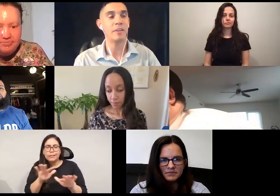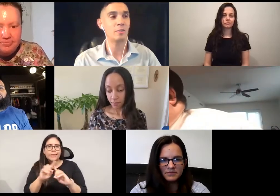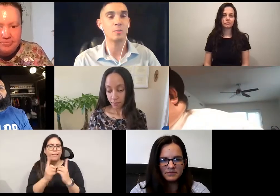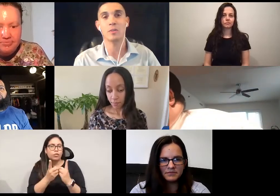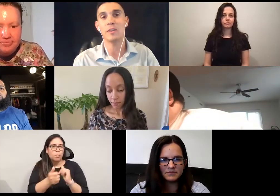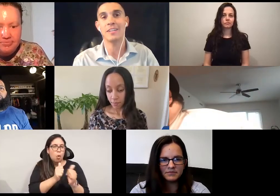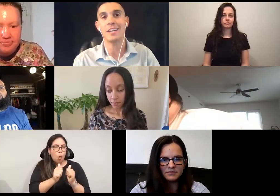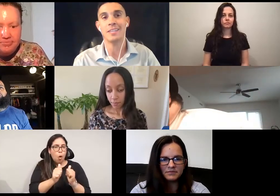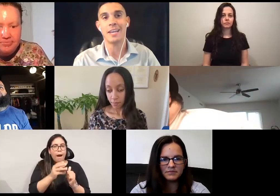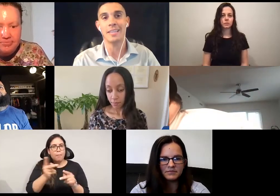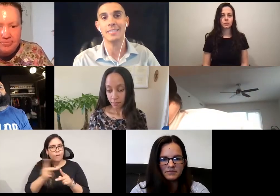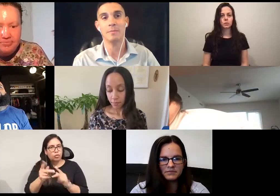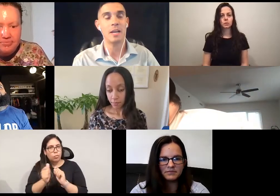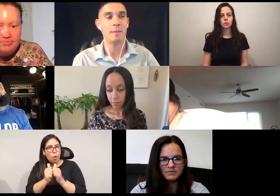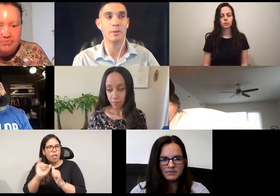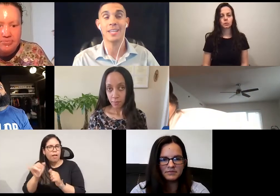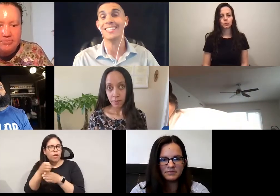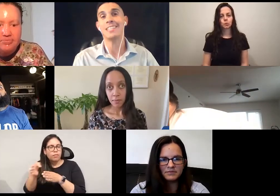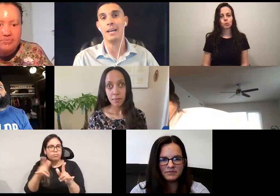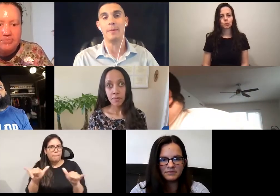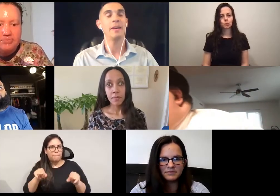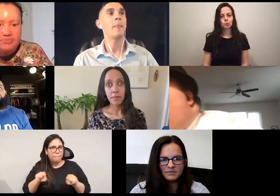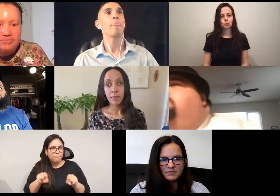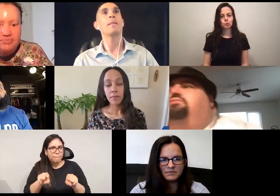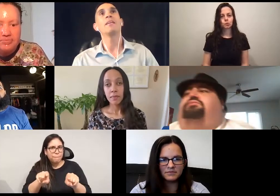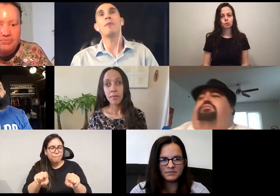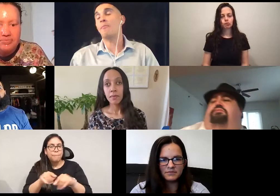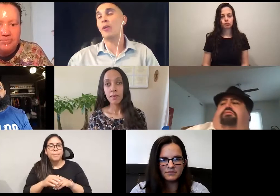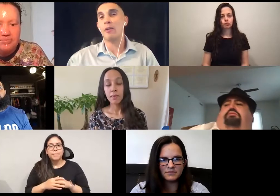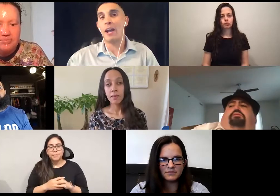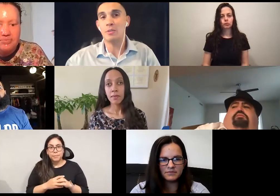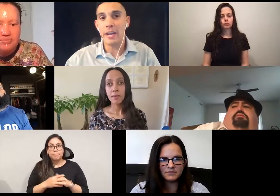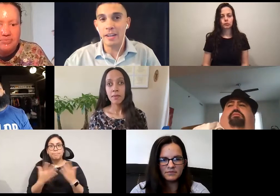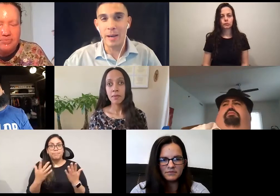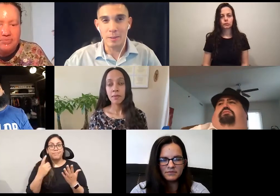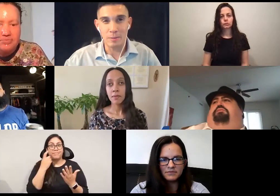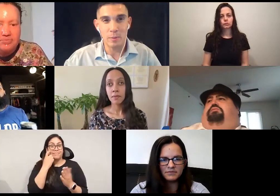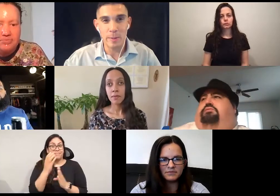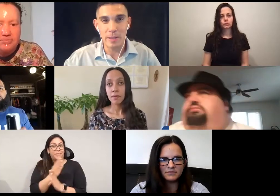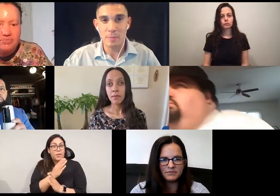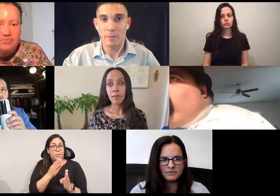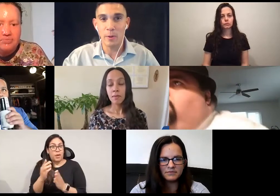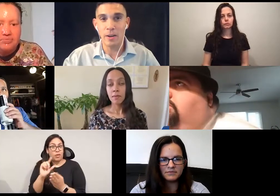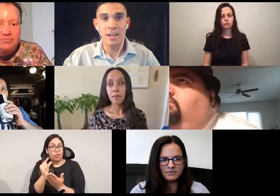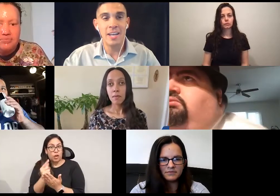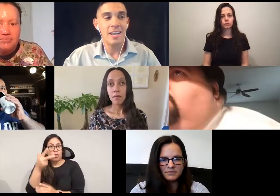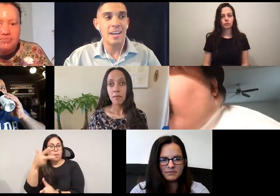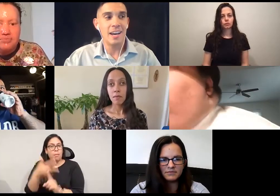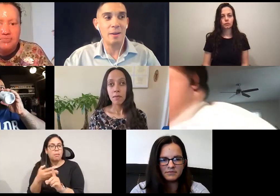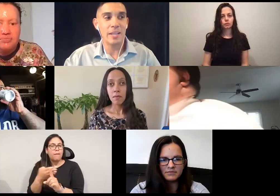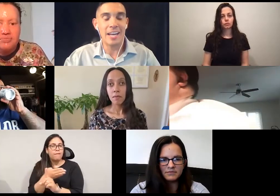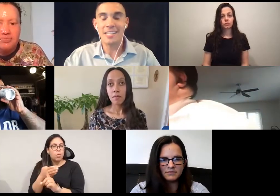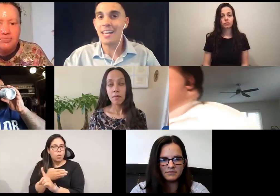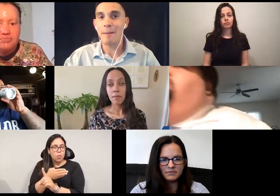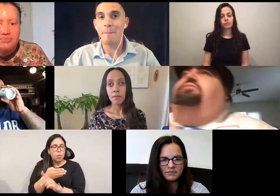a professional sports franchise at the same time during this time. Right before I graduated, about 3 months before,